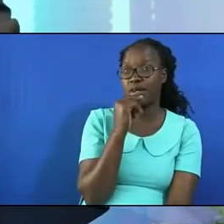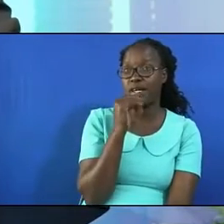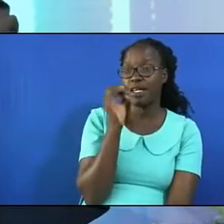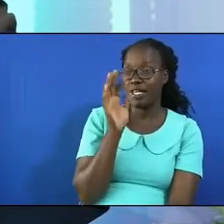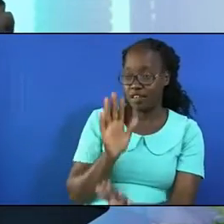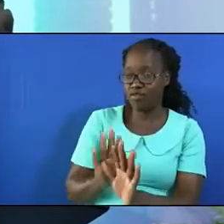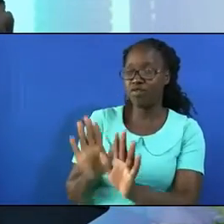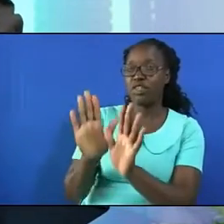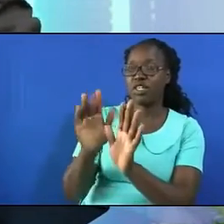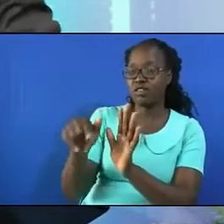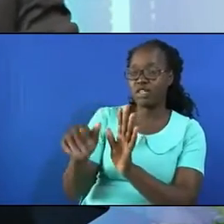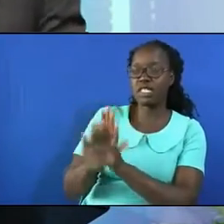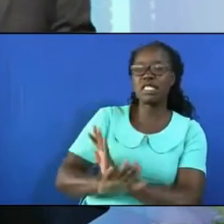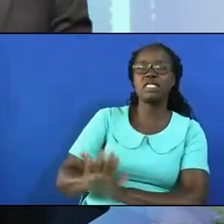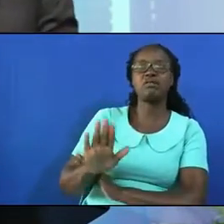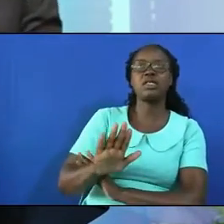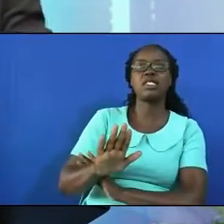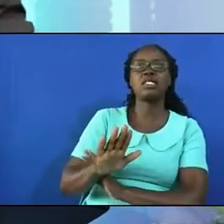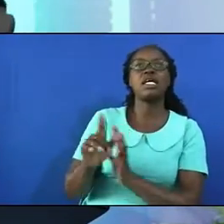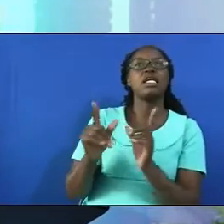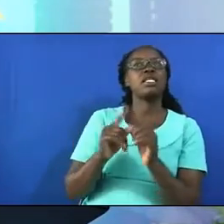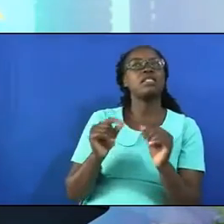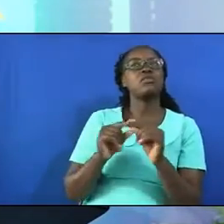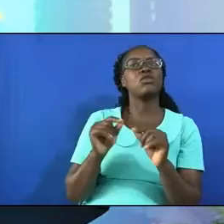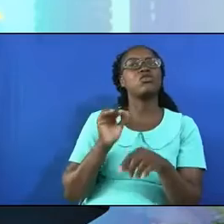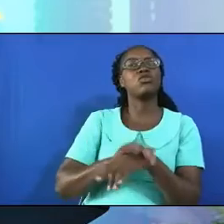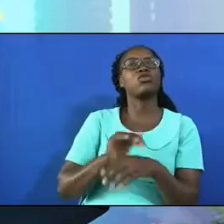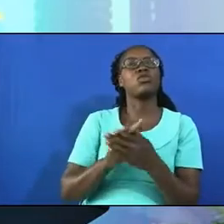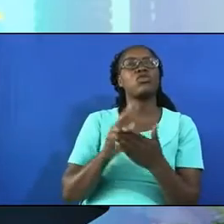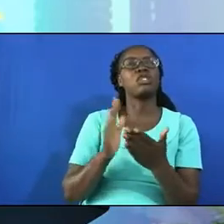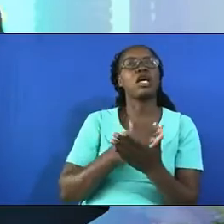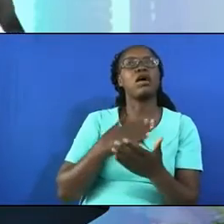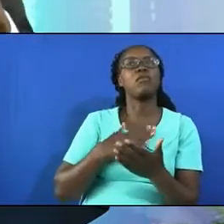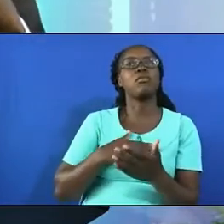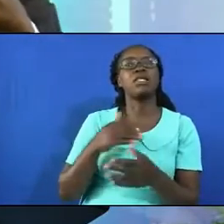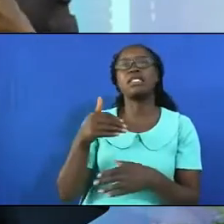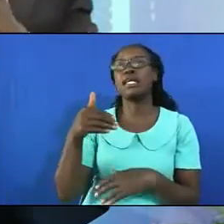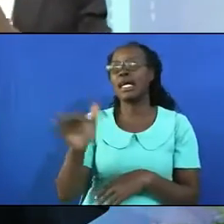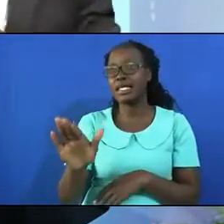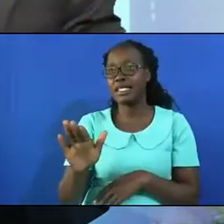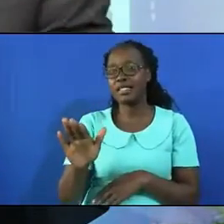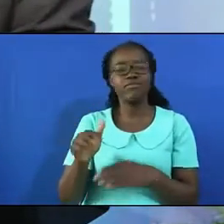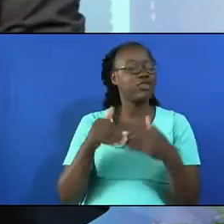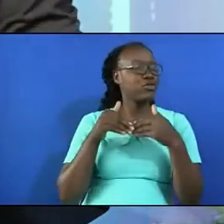leave this place saying the message was good for somebody else, you are lost.